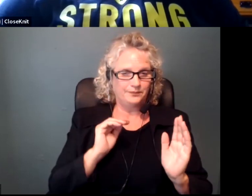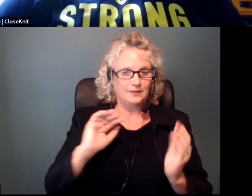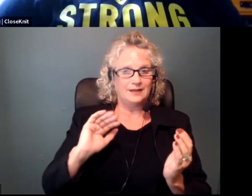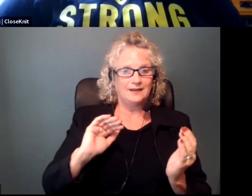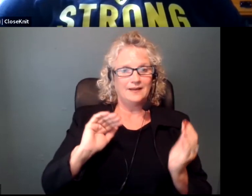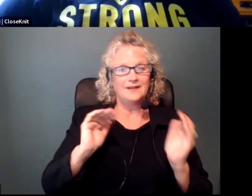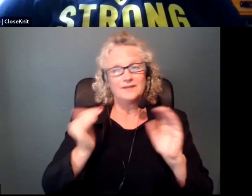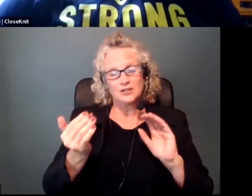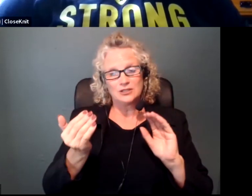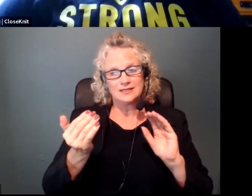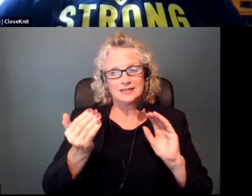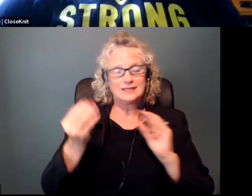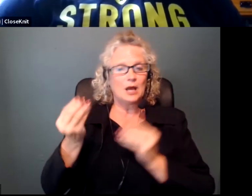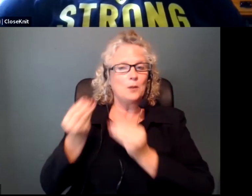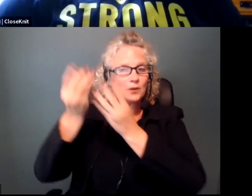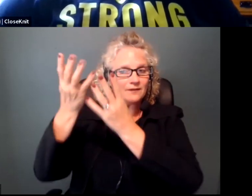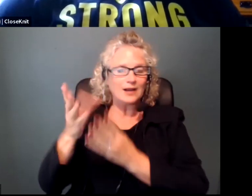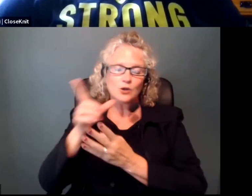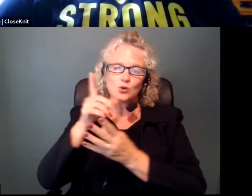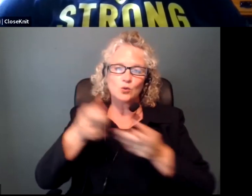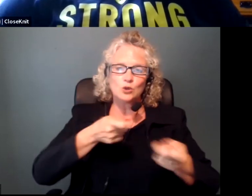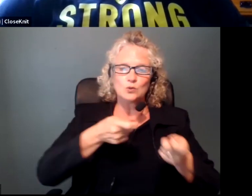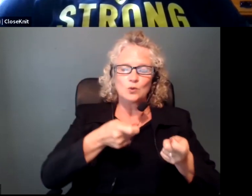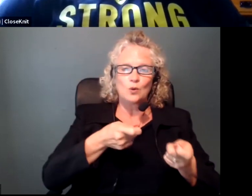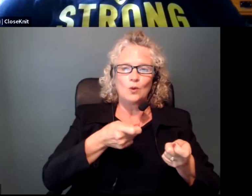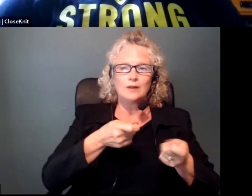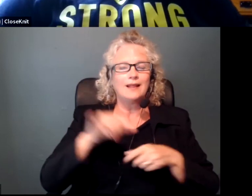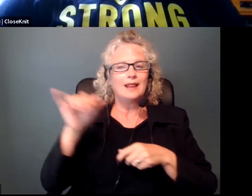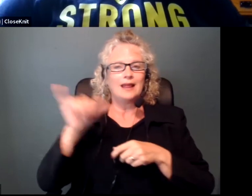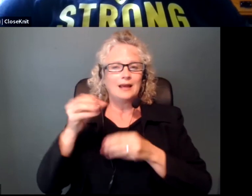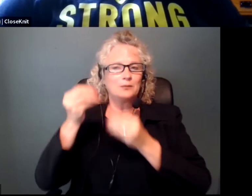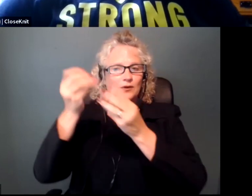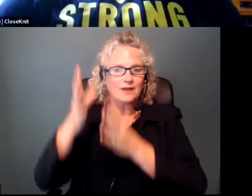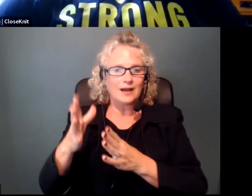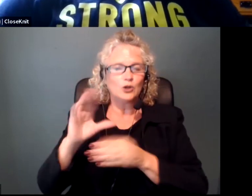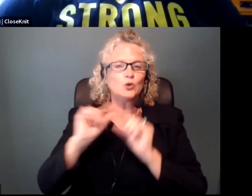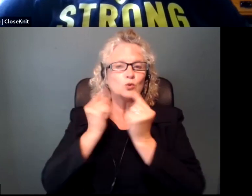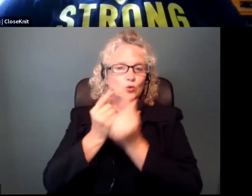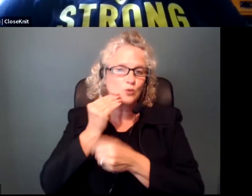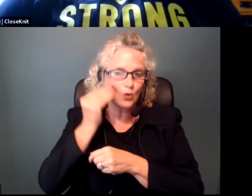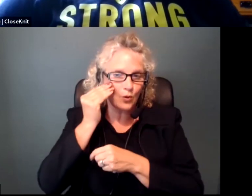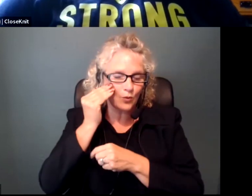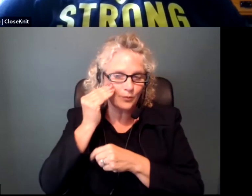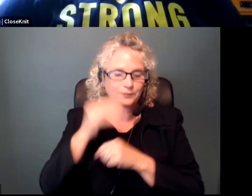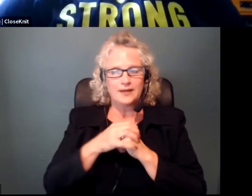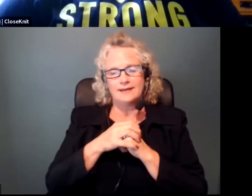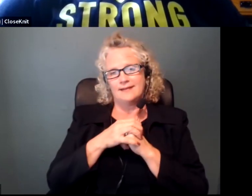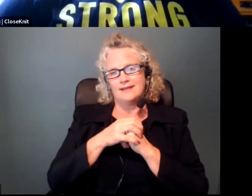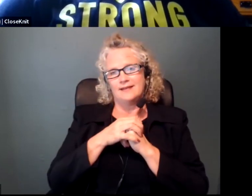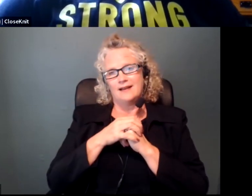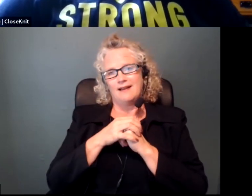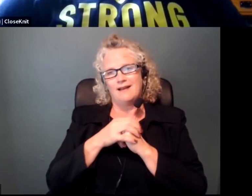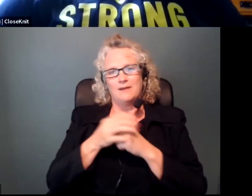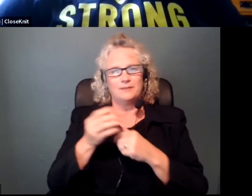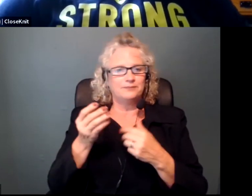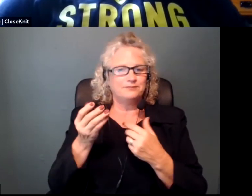provider controlled home, like a group home is the provider, the person who is,